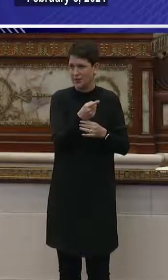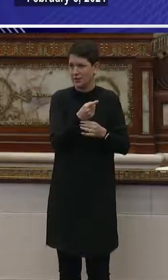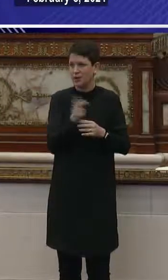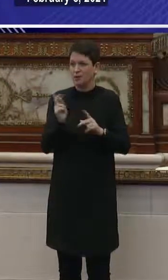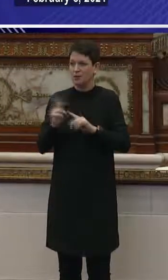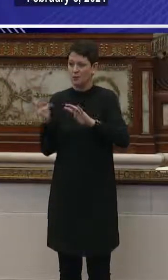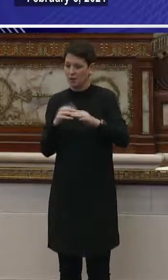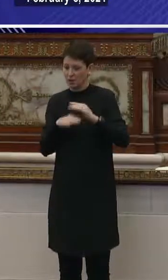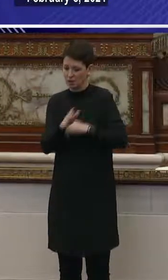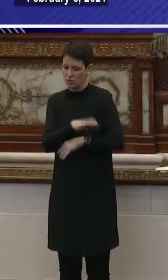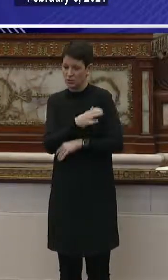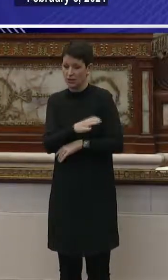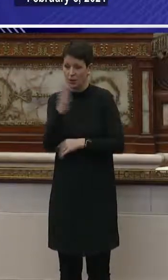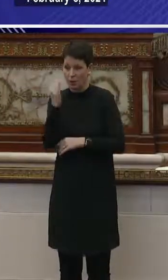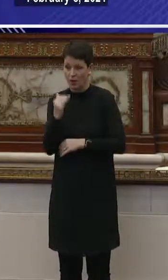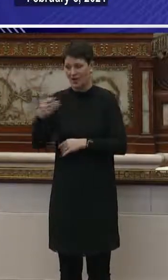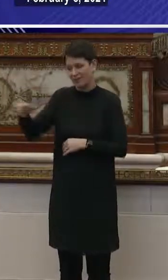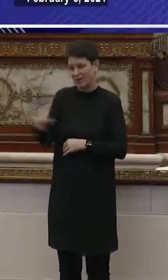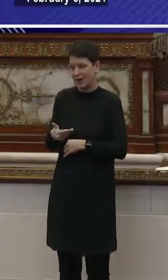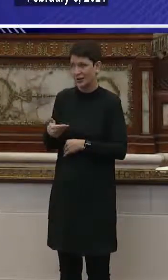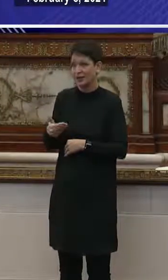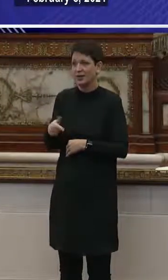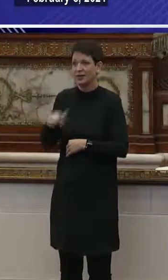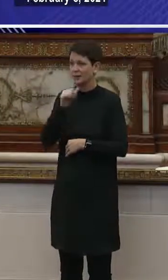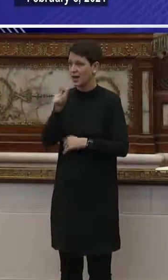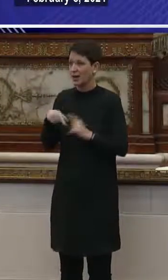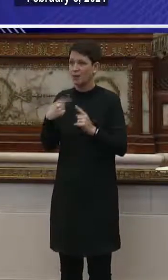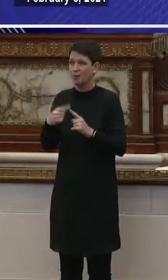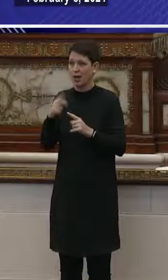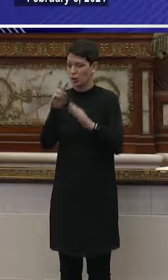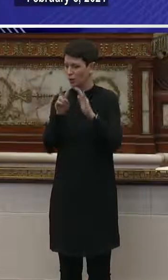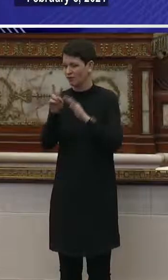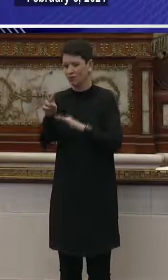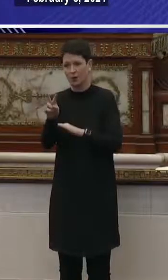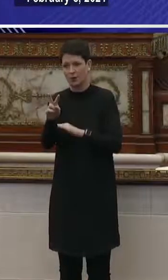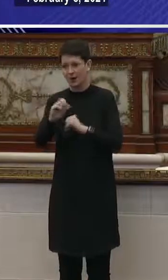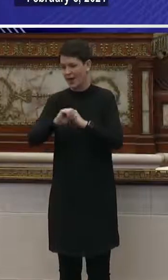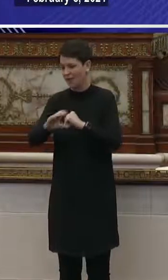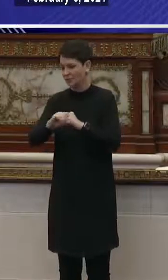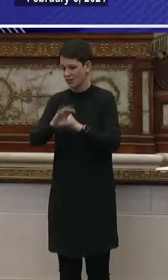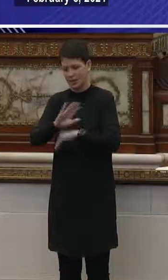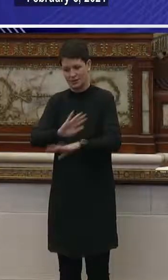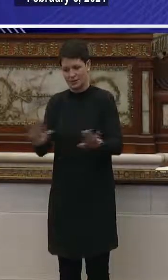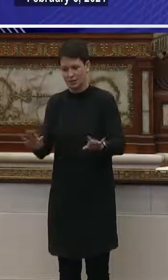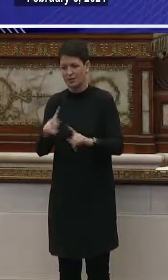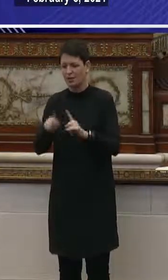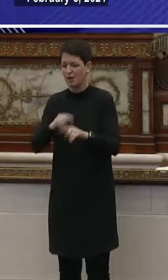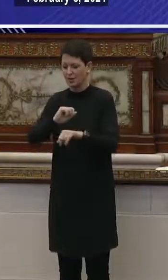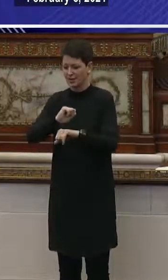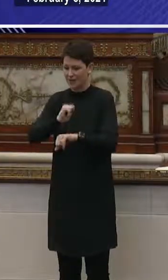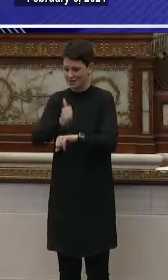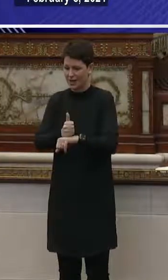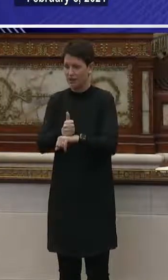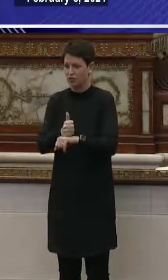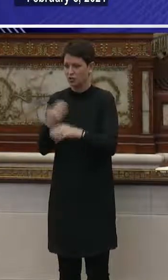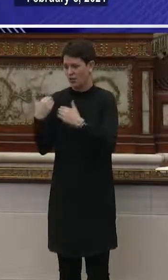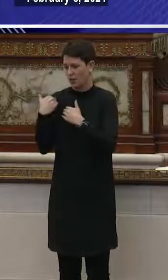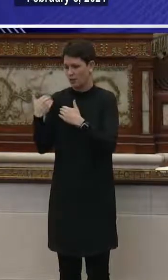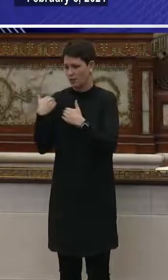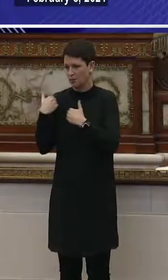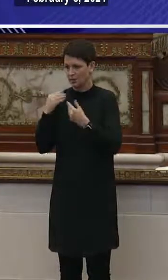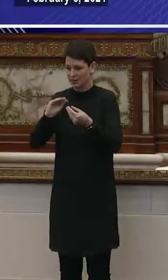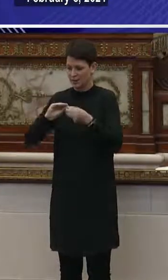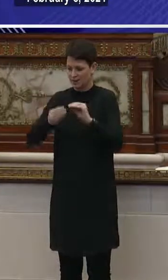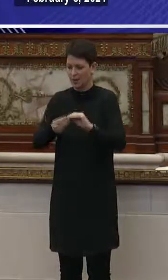into these clinics because they're invited. This is not about looking forward and advertising. It's about establishing an accountability